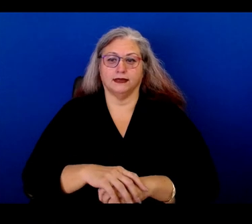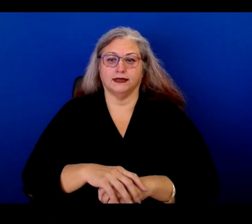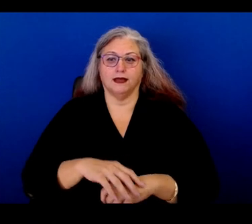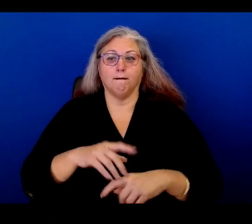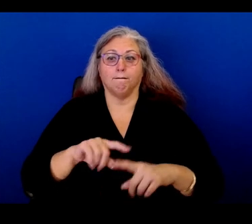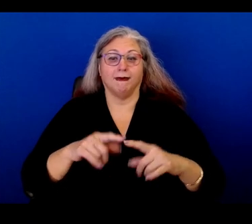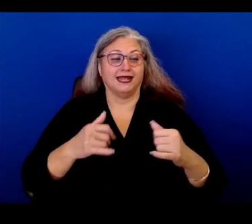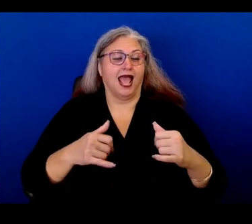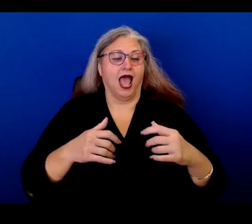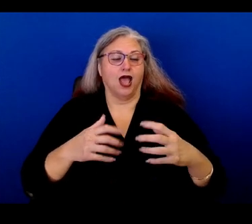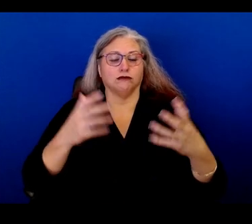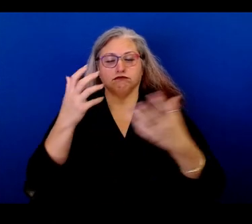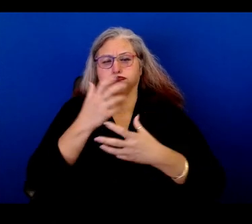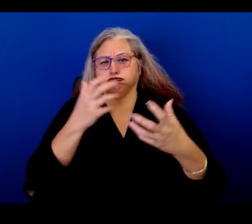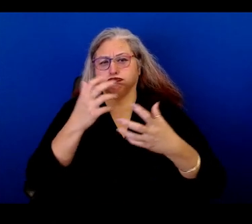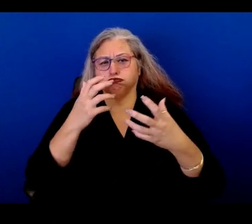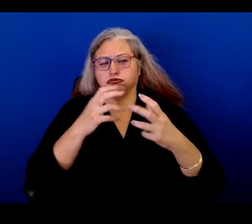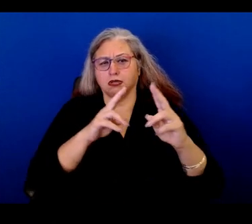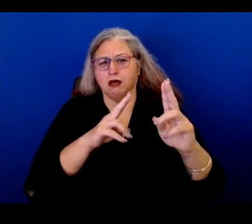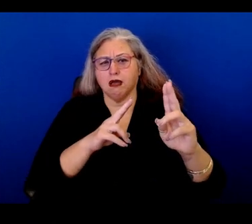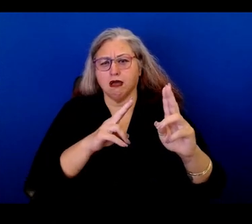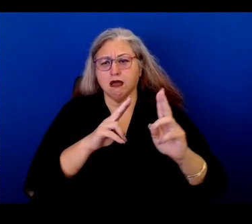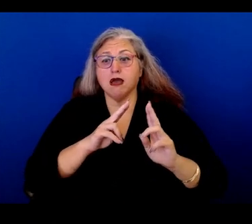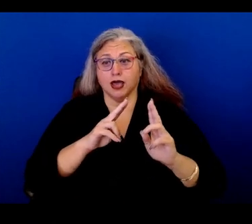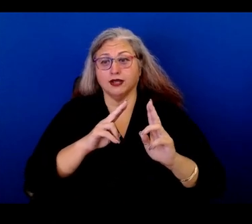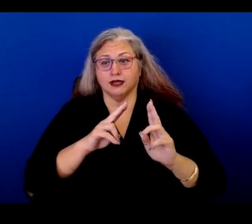it's been such an honor